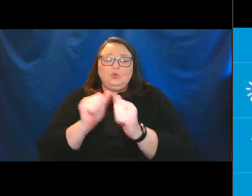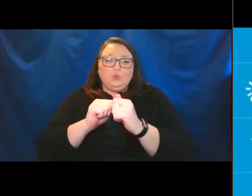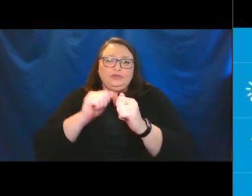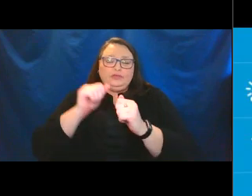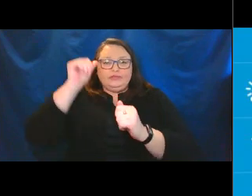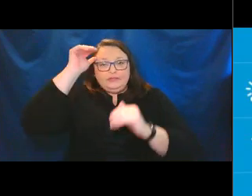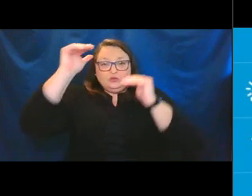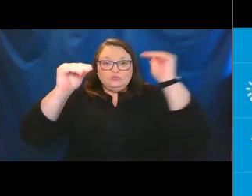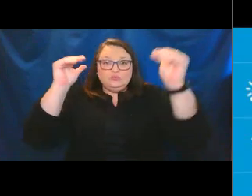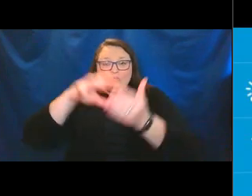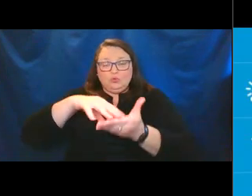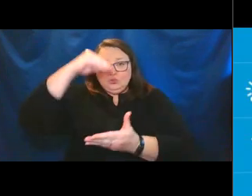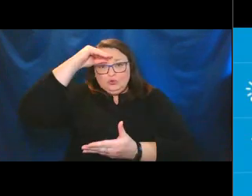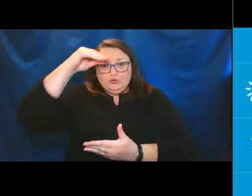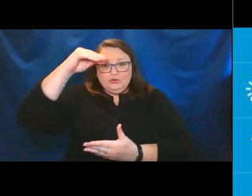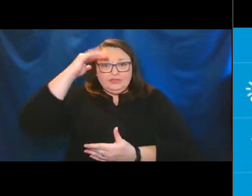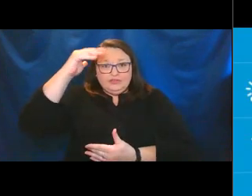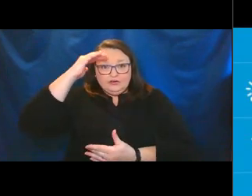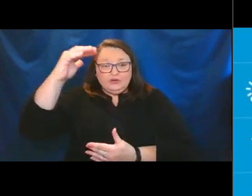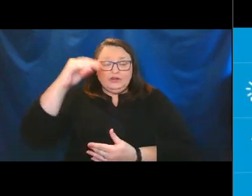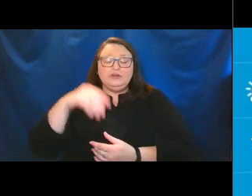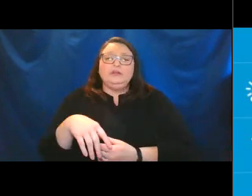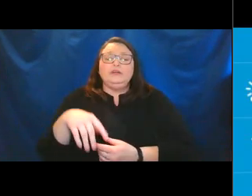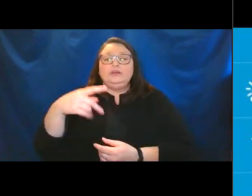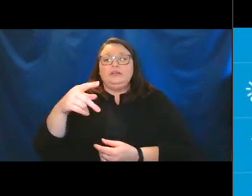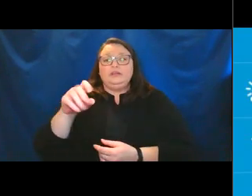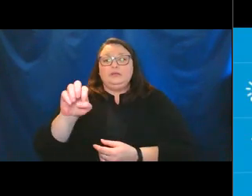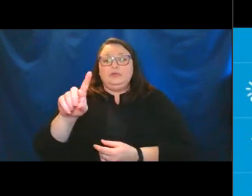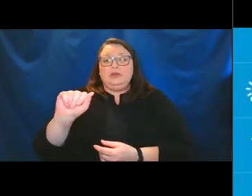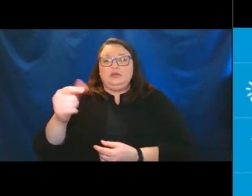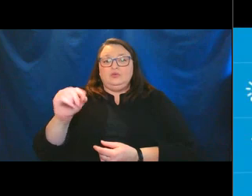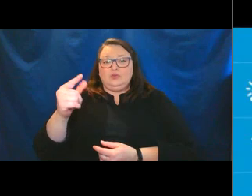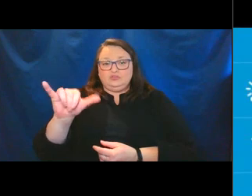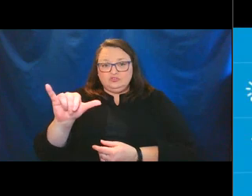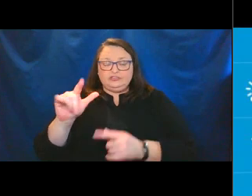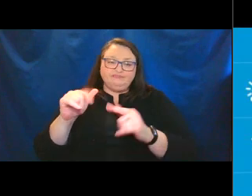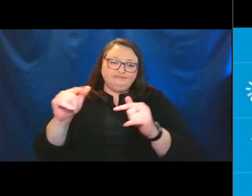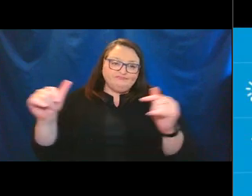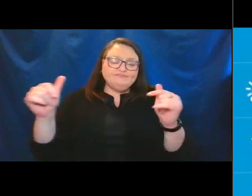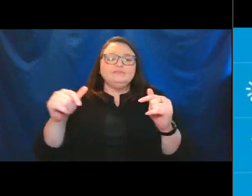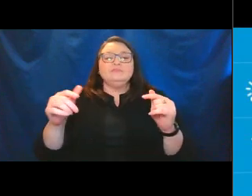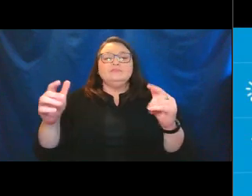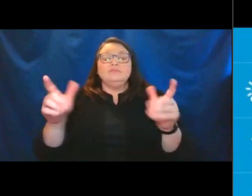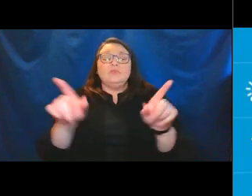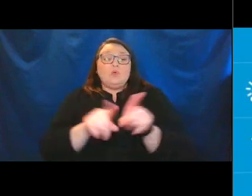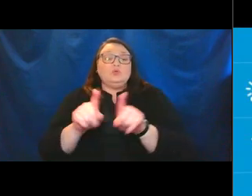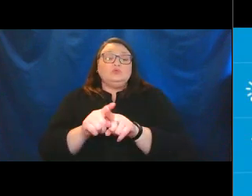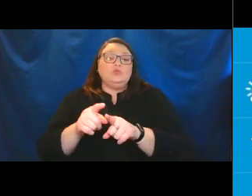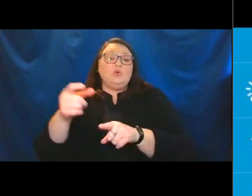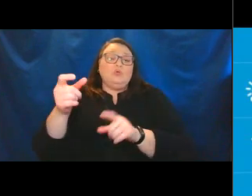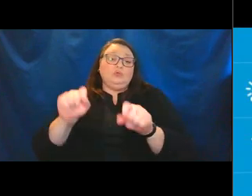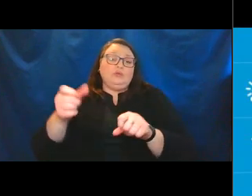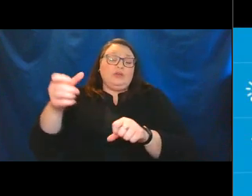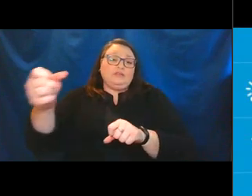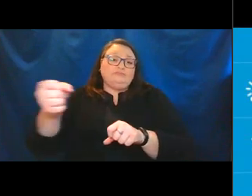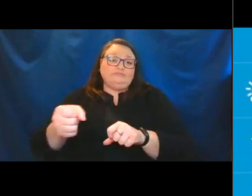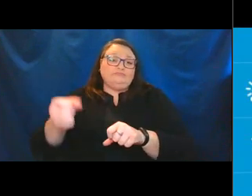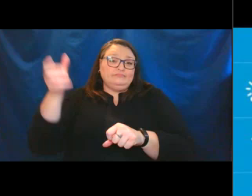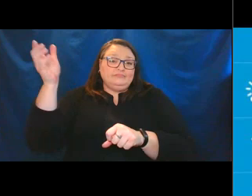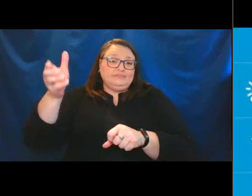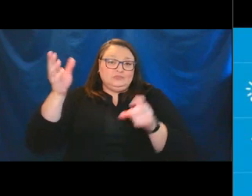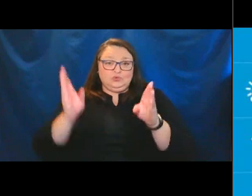and things like that, andragogy, all that fun stuff. And then guest speakers. We are able